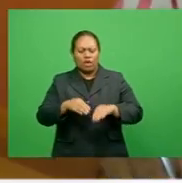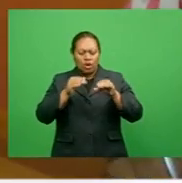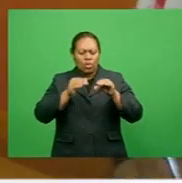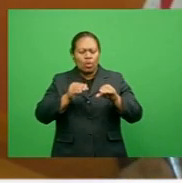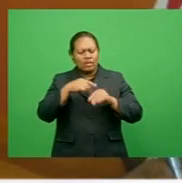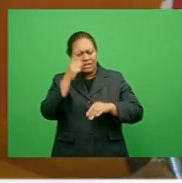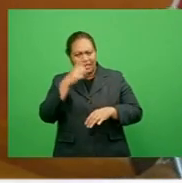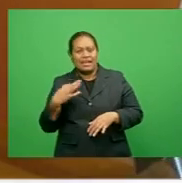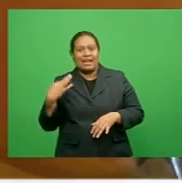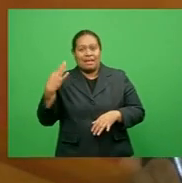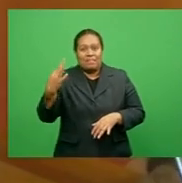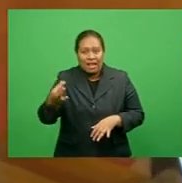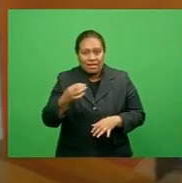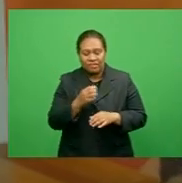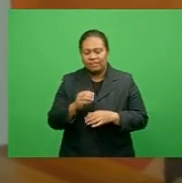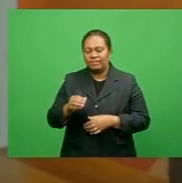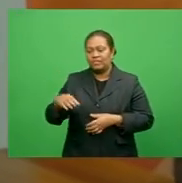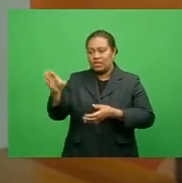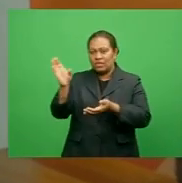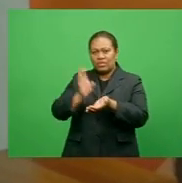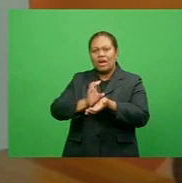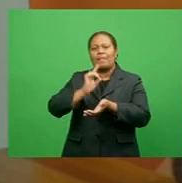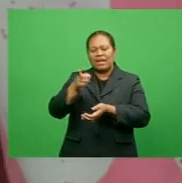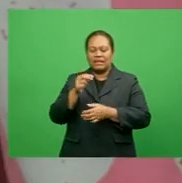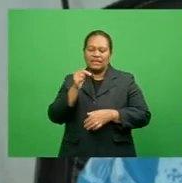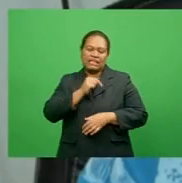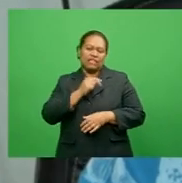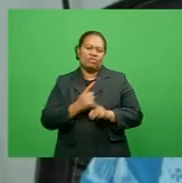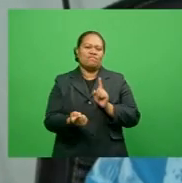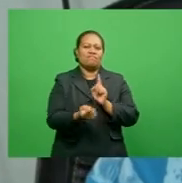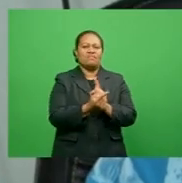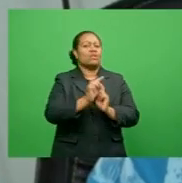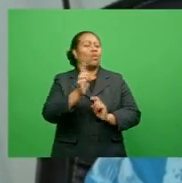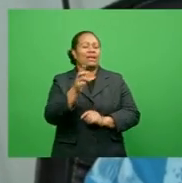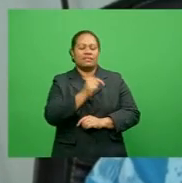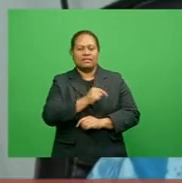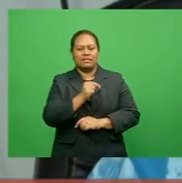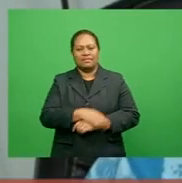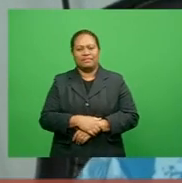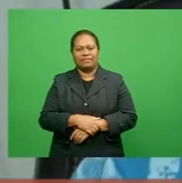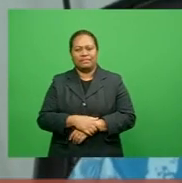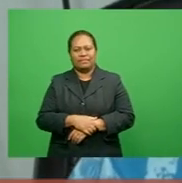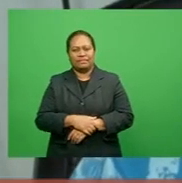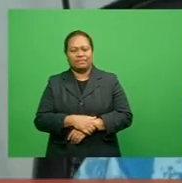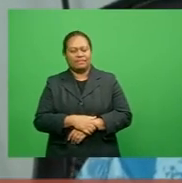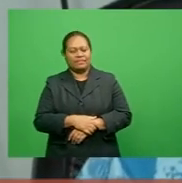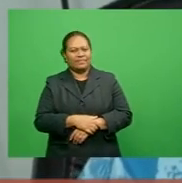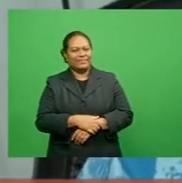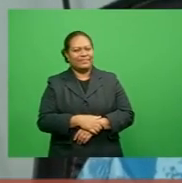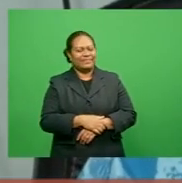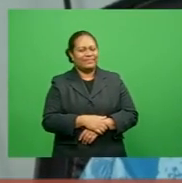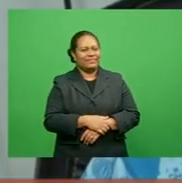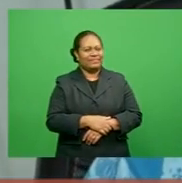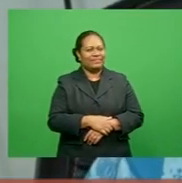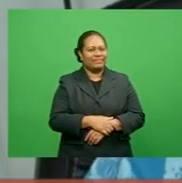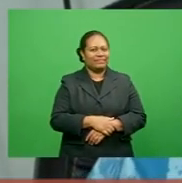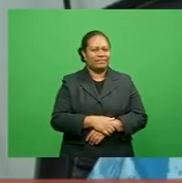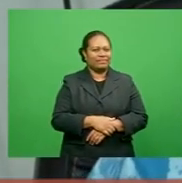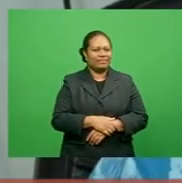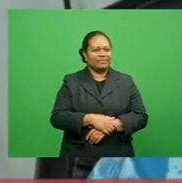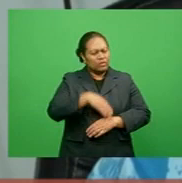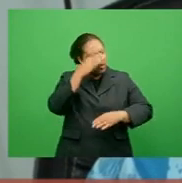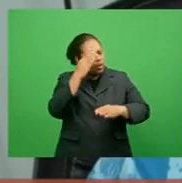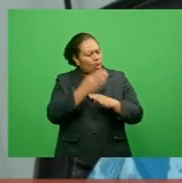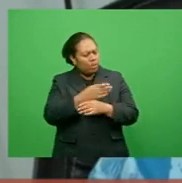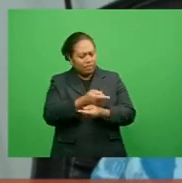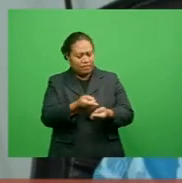a grant but need to meet the grant requirements. Today's rugby league's turn, and we are hoping